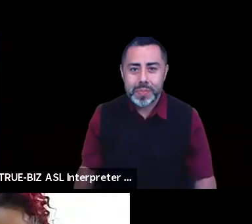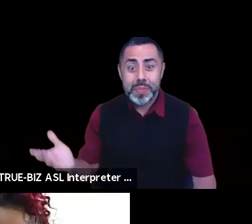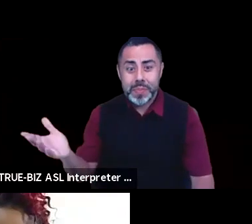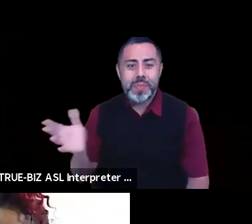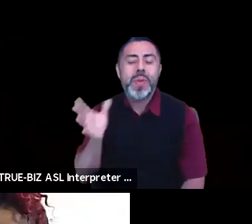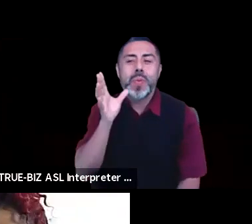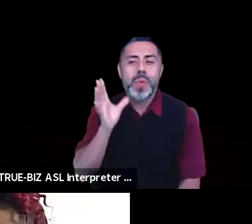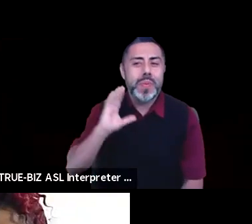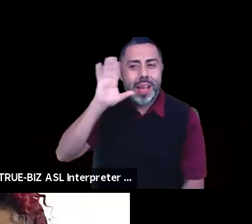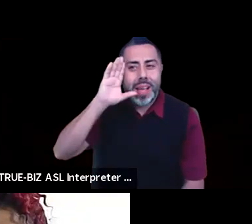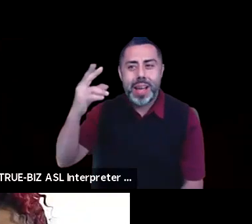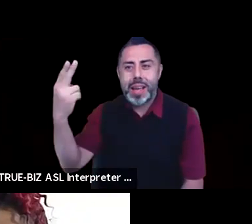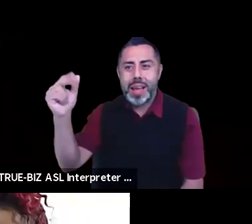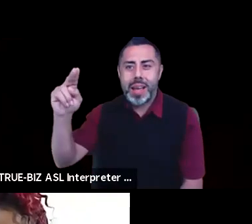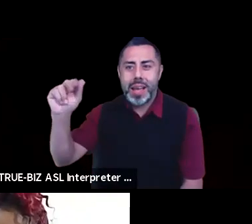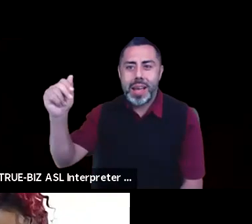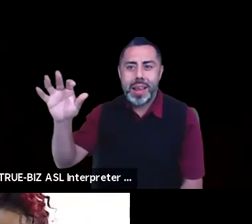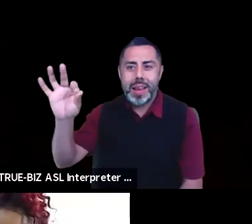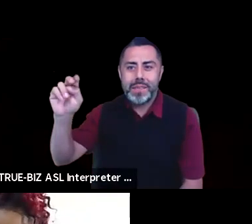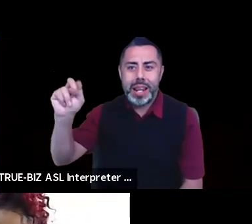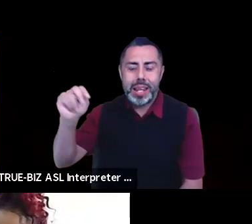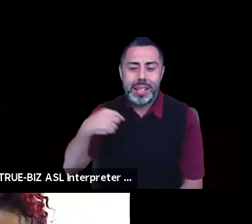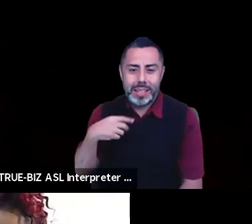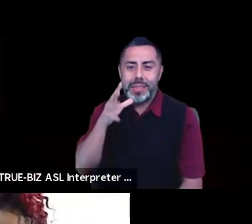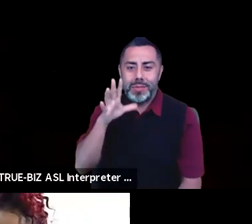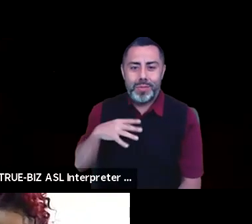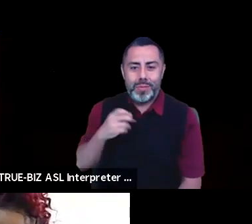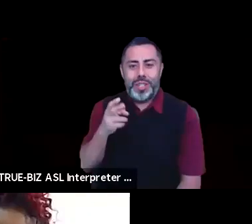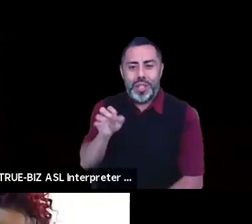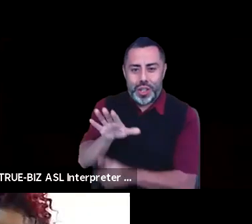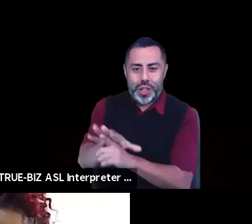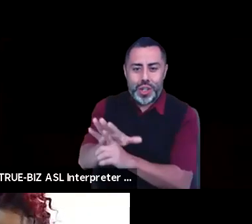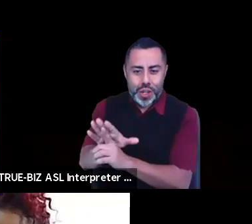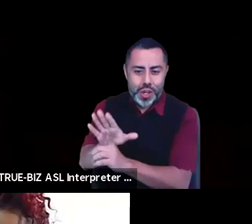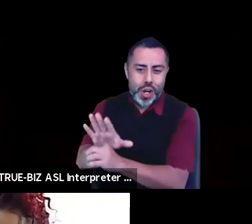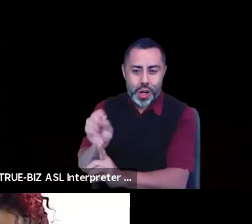Hi, I'm Hannah Fenlon, she, her, hers.